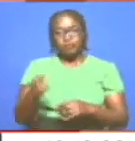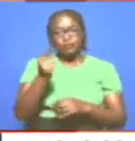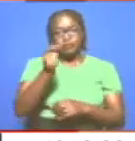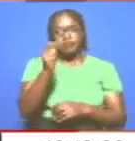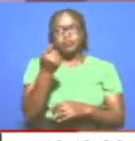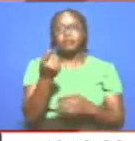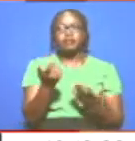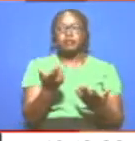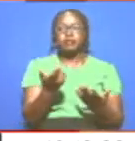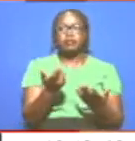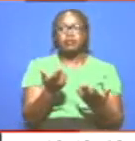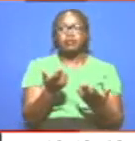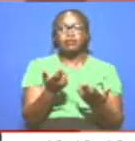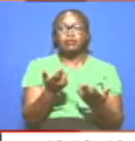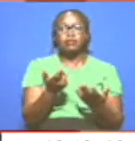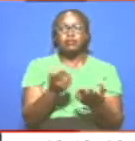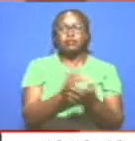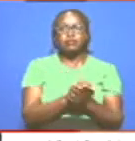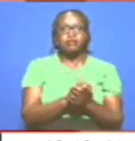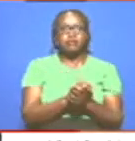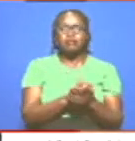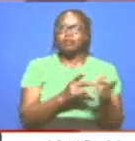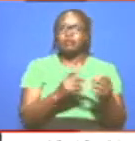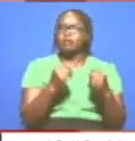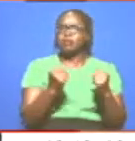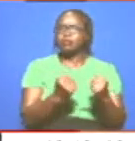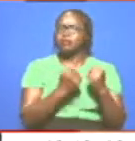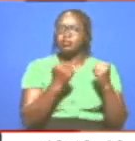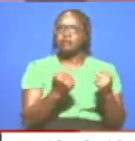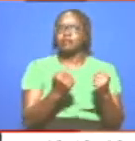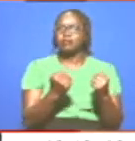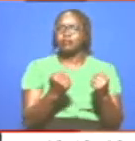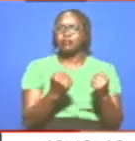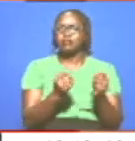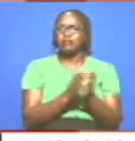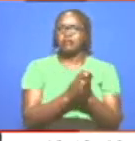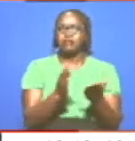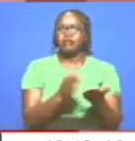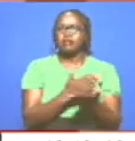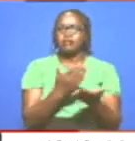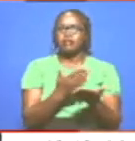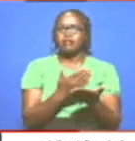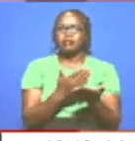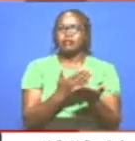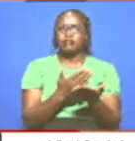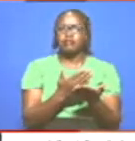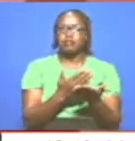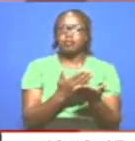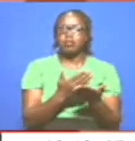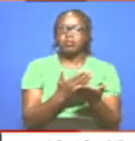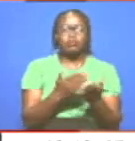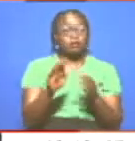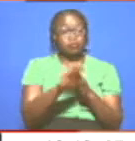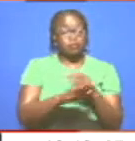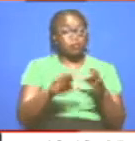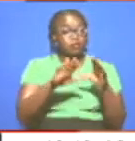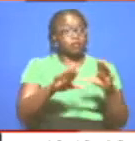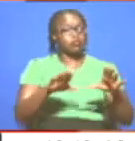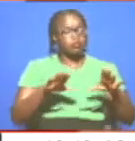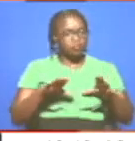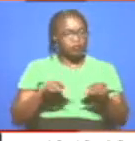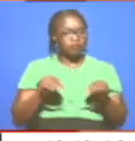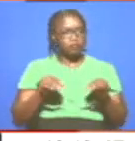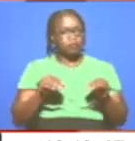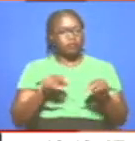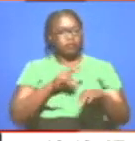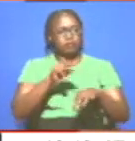with that. Women's cricket is very strong there. And some of the major grounds that would be accepted, say, for a